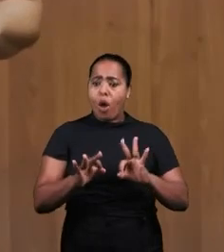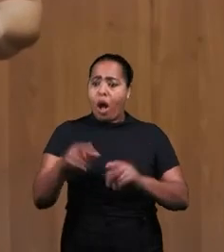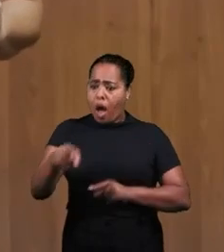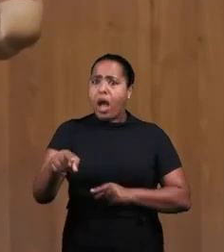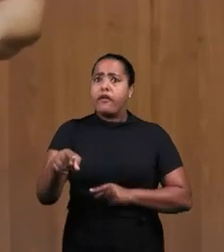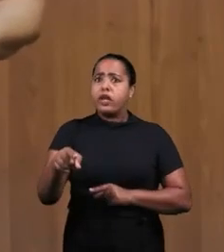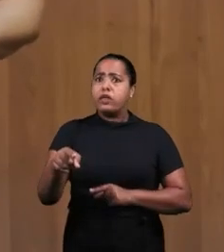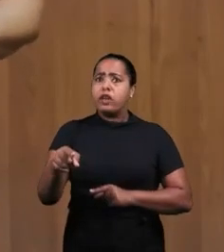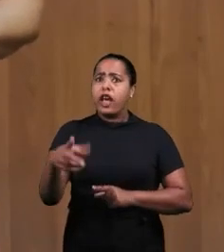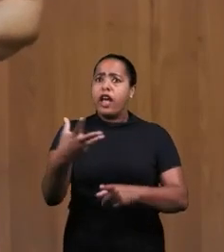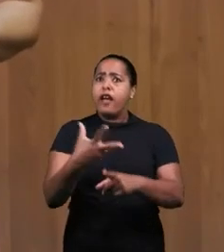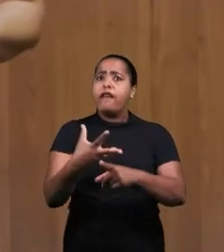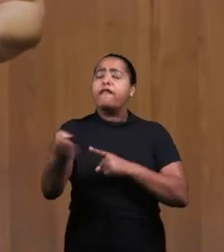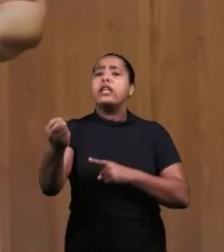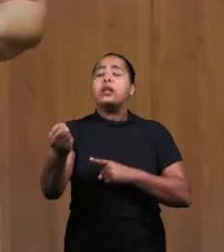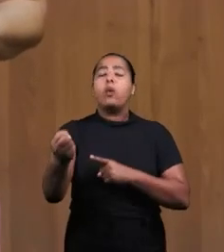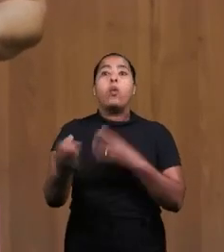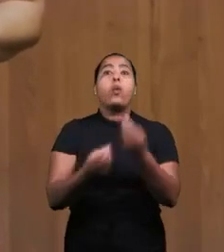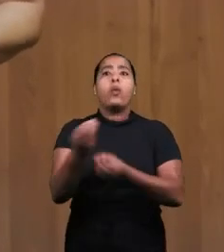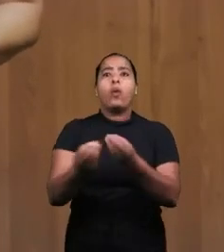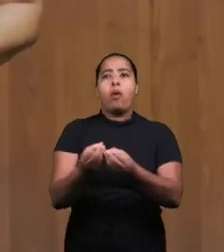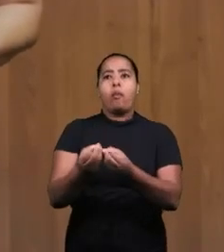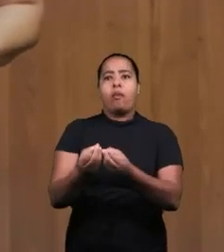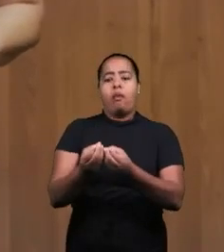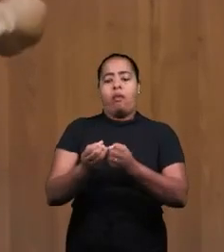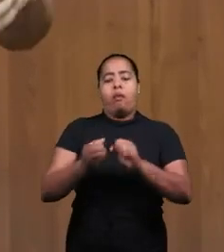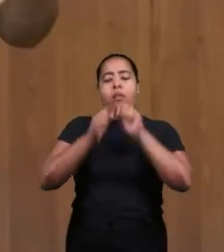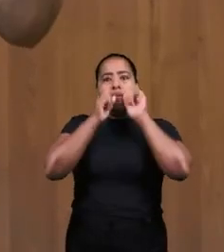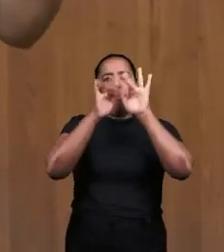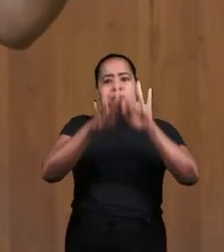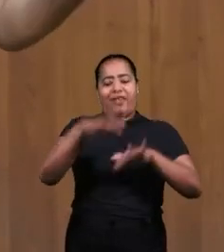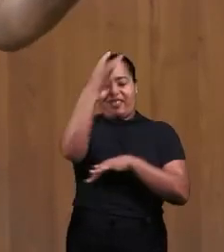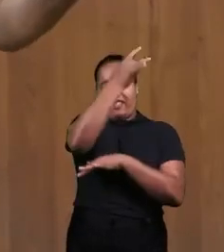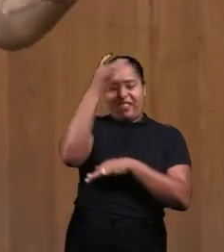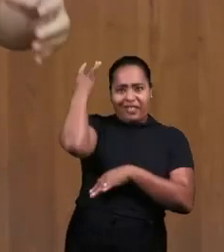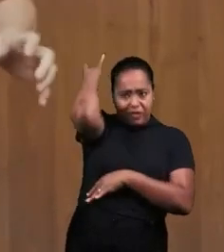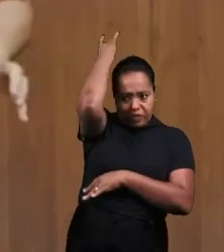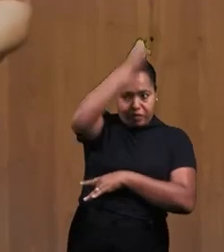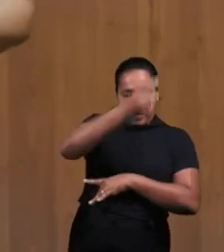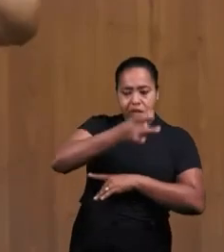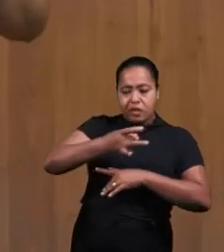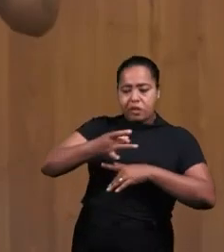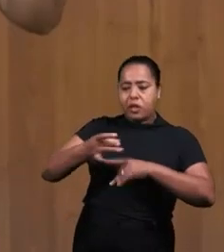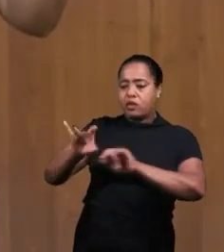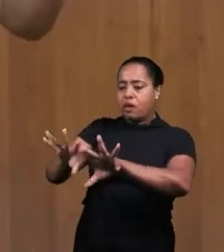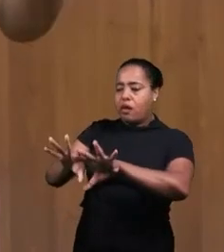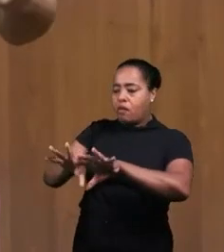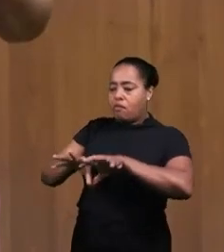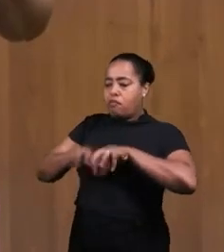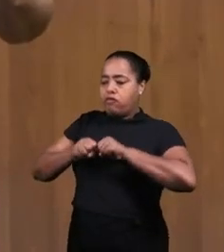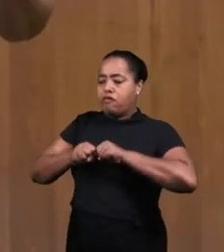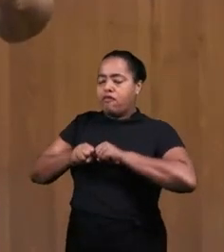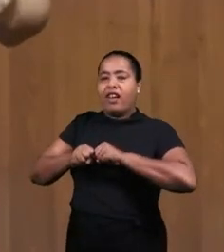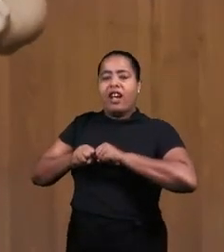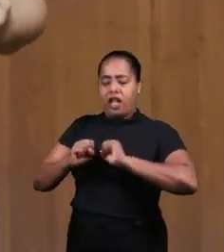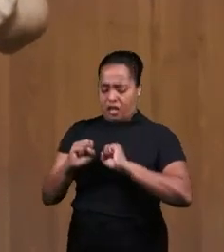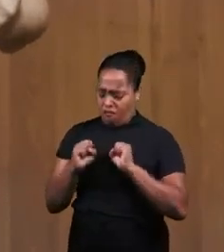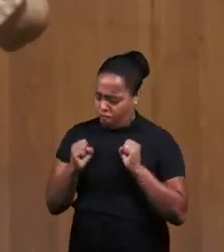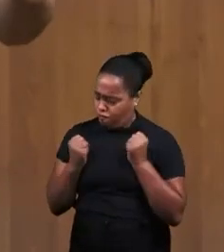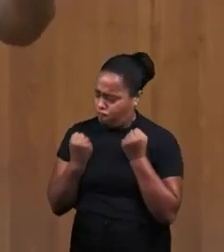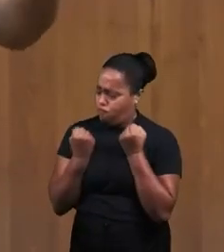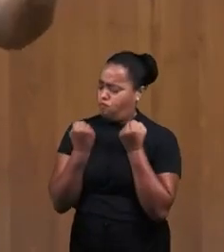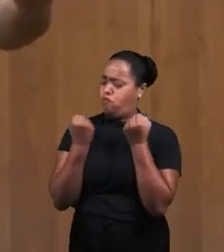lion through the blessing of the Holy Spirit, because the Holy Spirit of God enabled him and filled him with